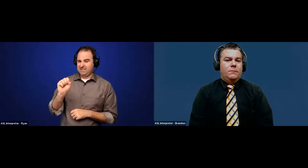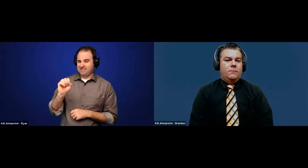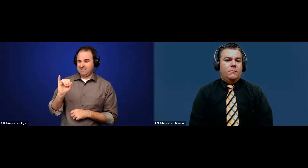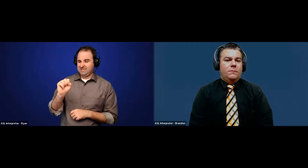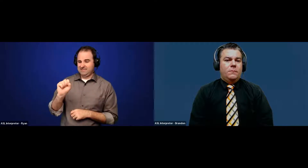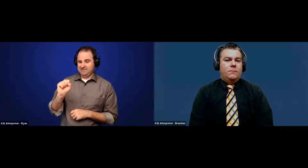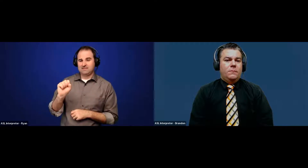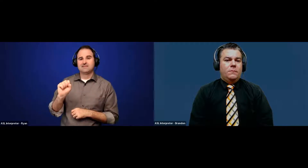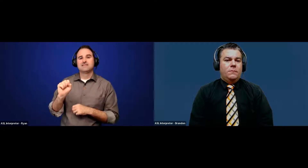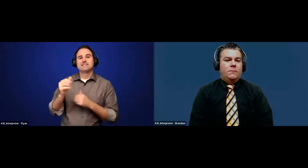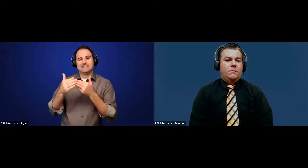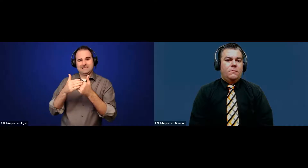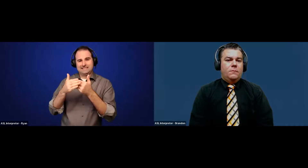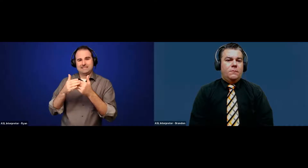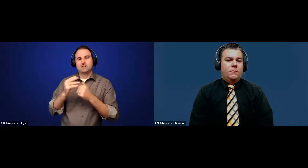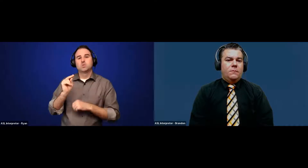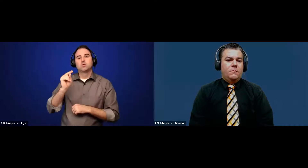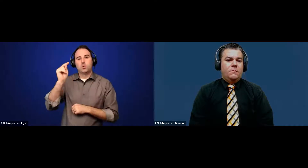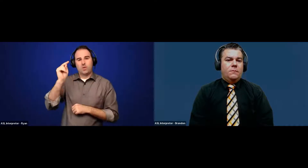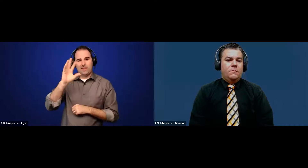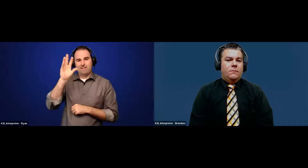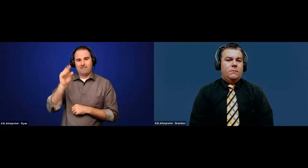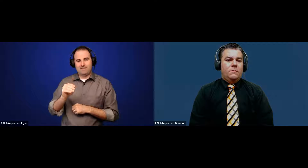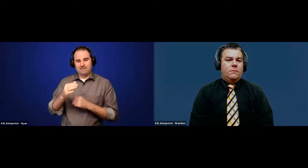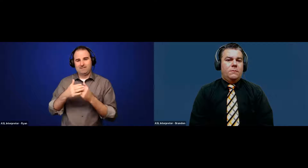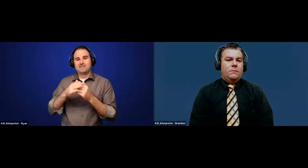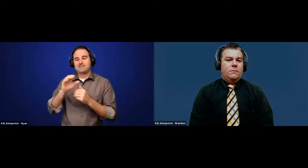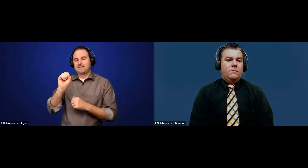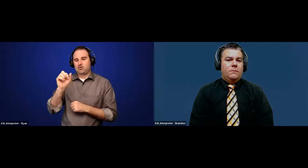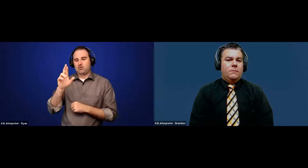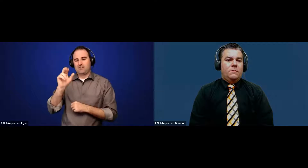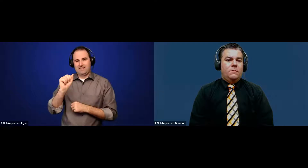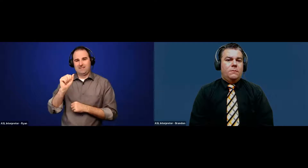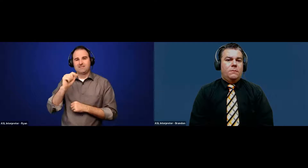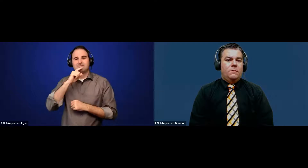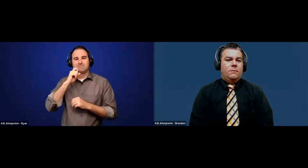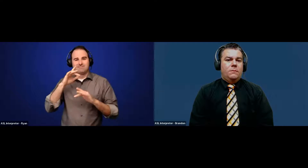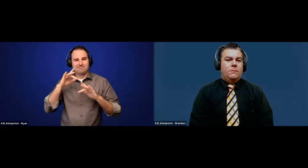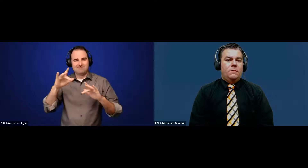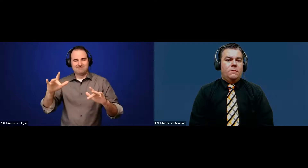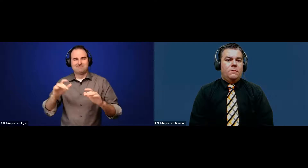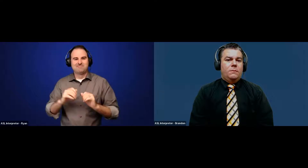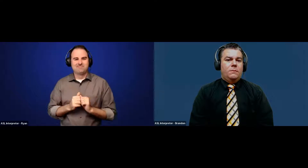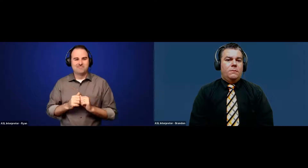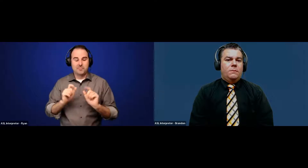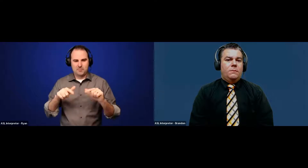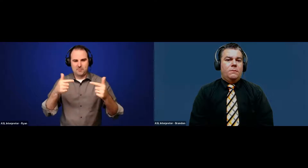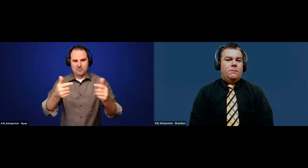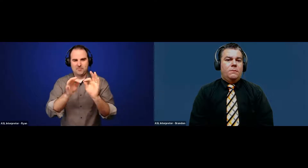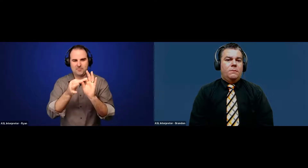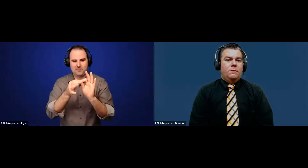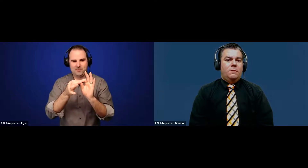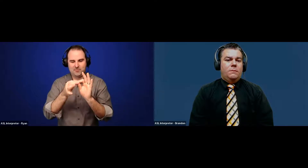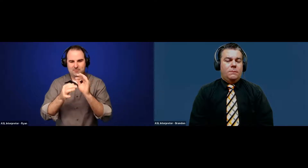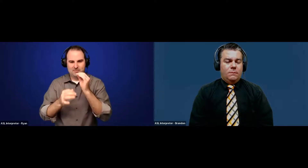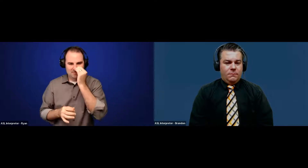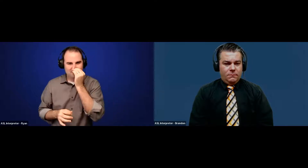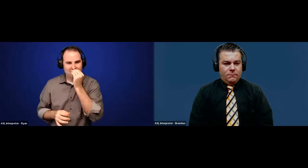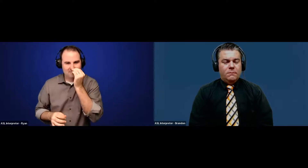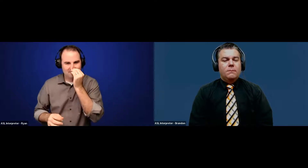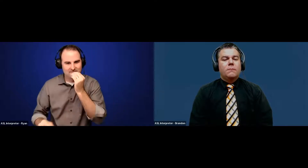Africa near the Sahara Desert. There are mechanisms with crops that has been